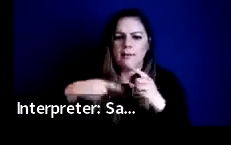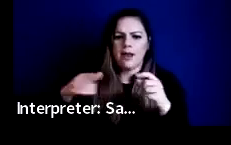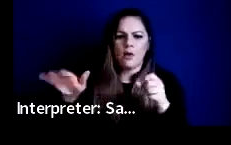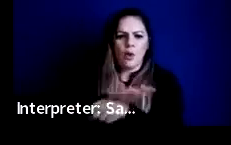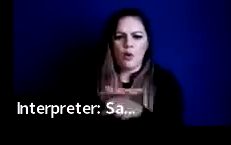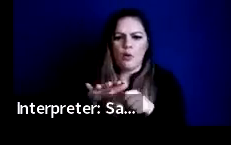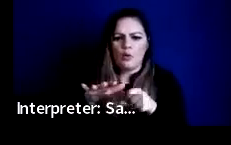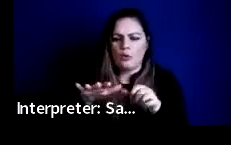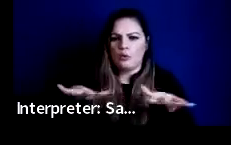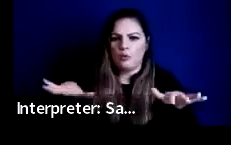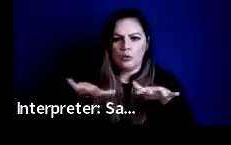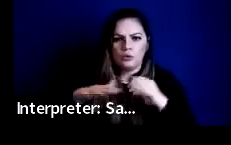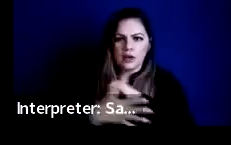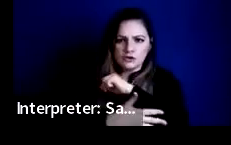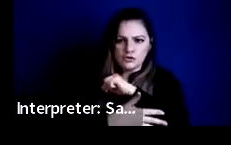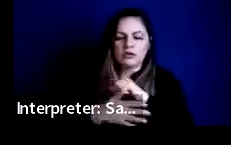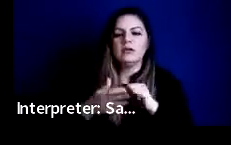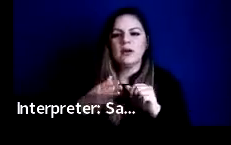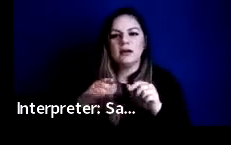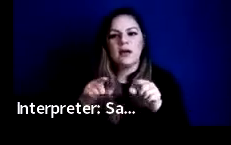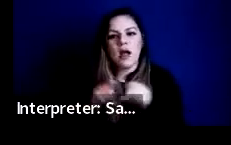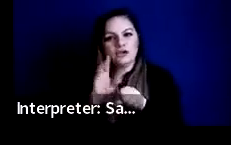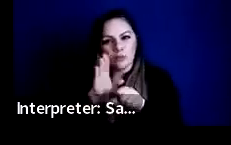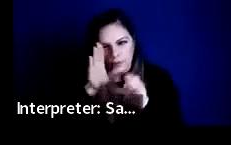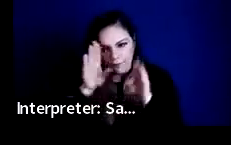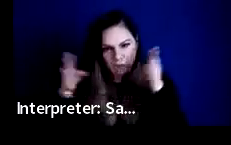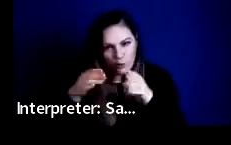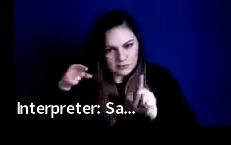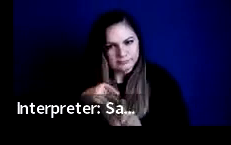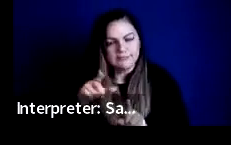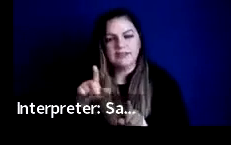focus in a little bit on Kentucky specifically.